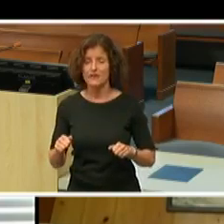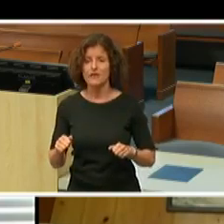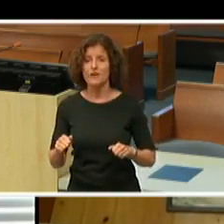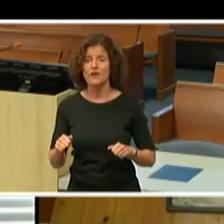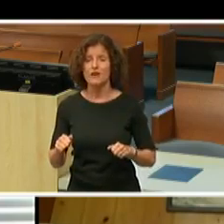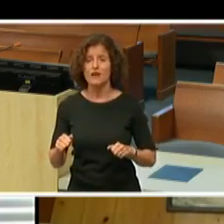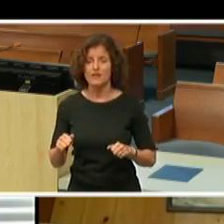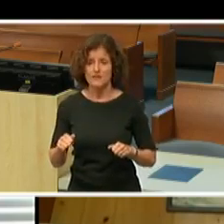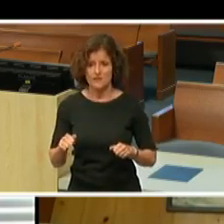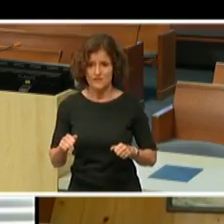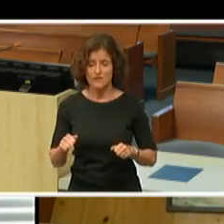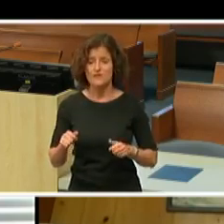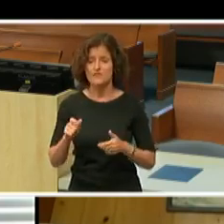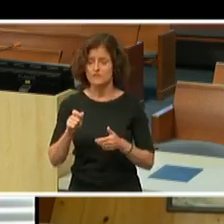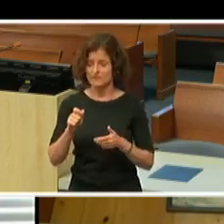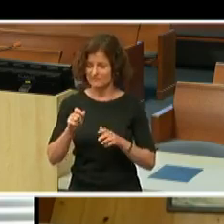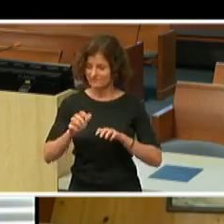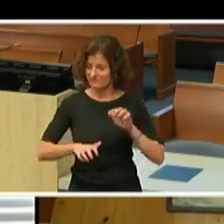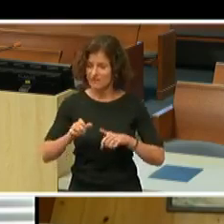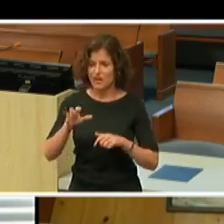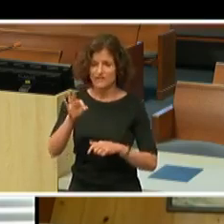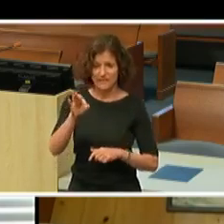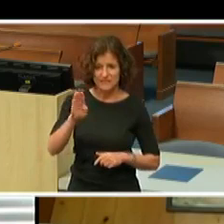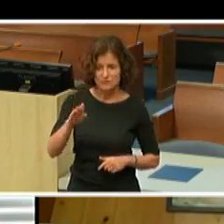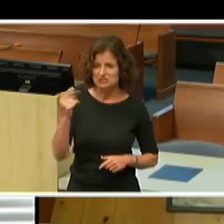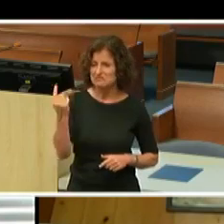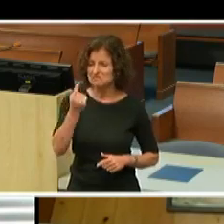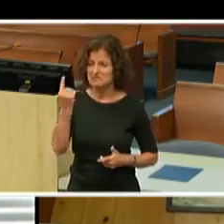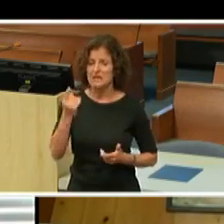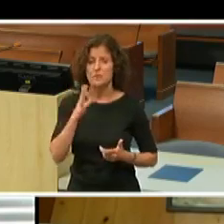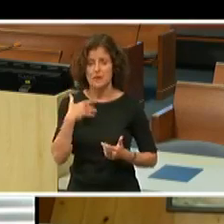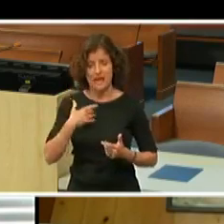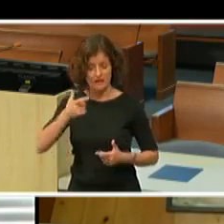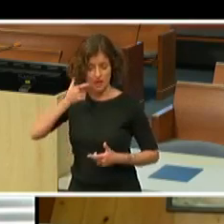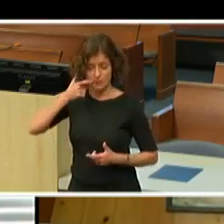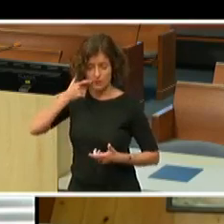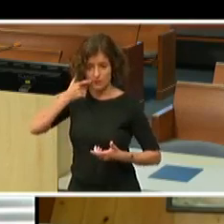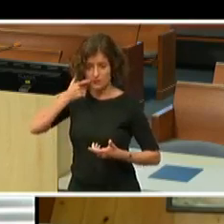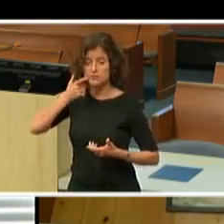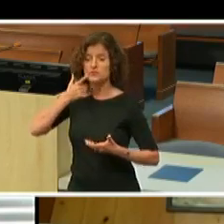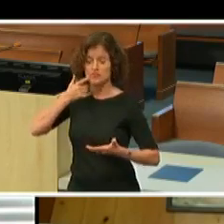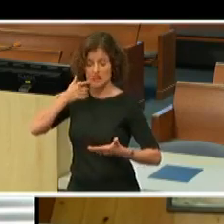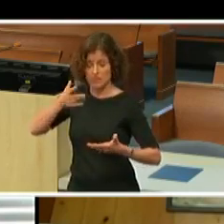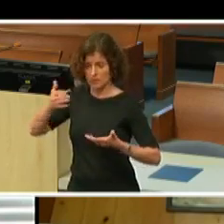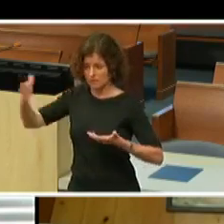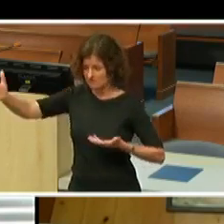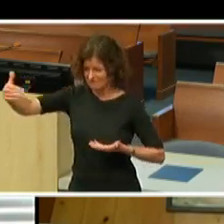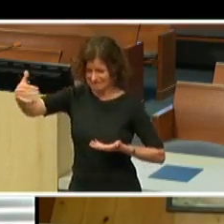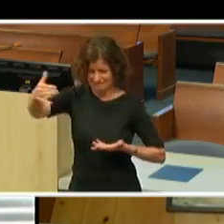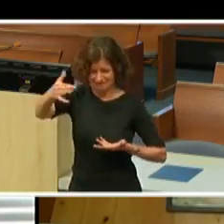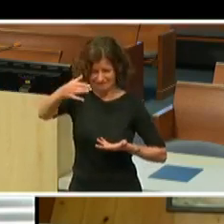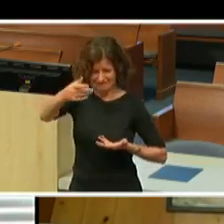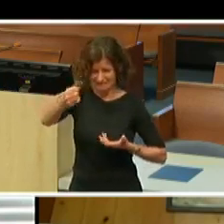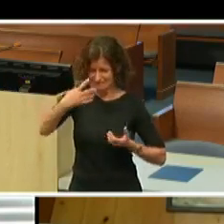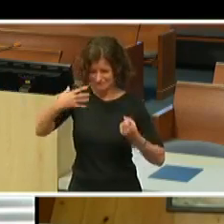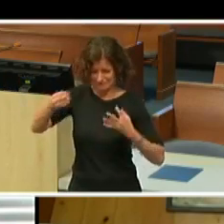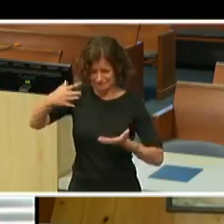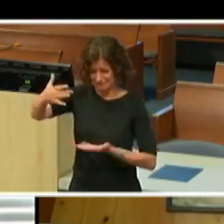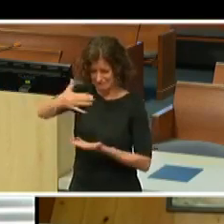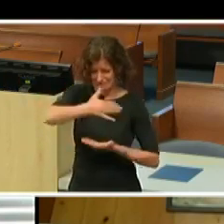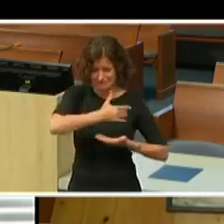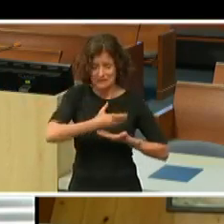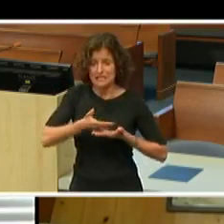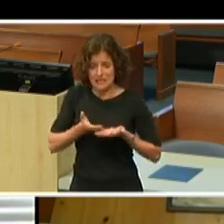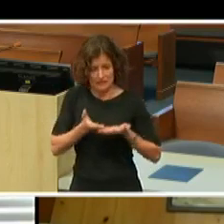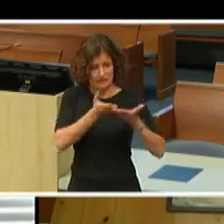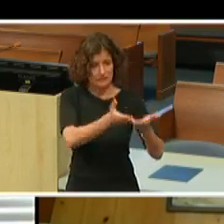on Facebook or something like that. And we will have operators standing by who will collect all that information and then basically